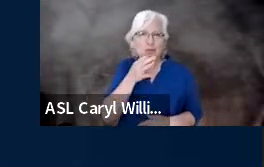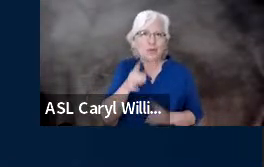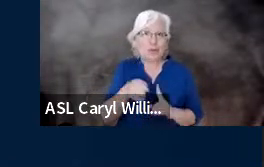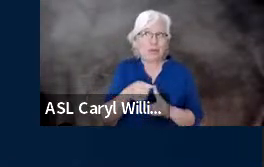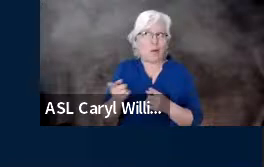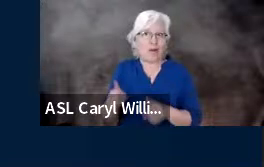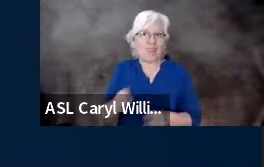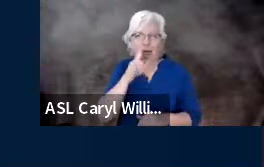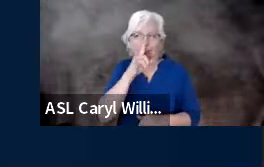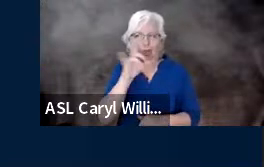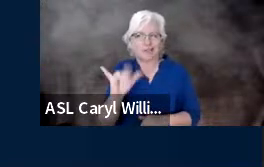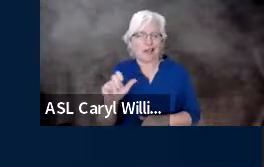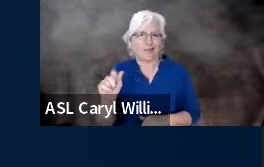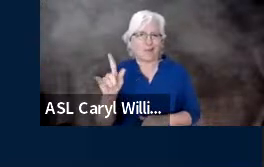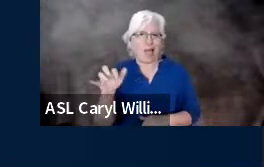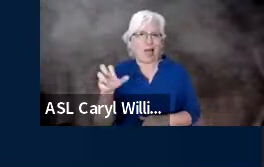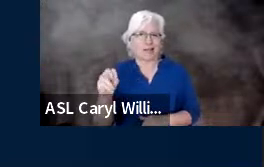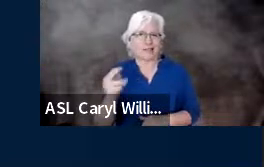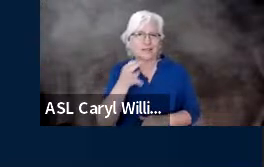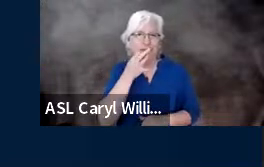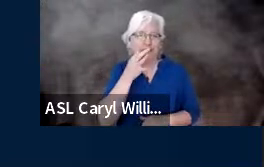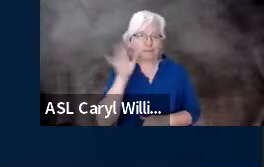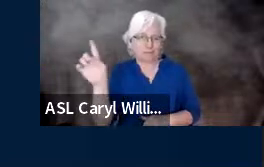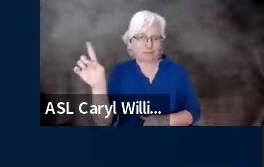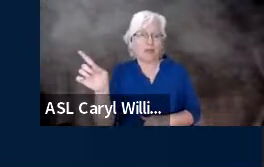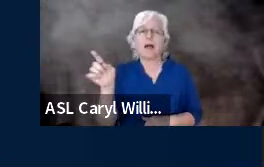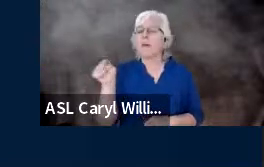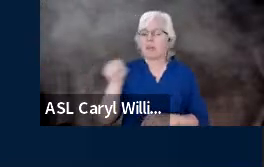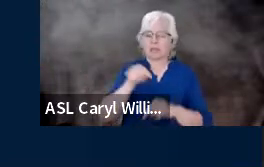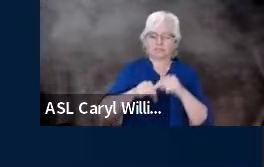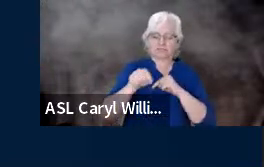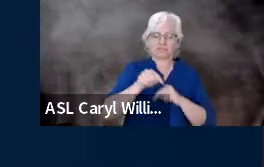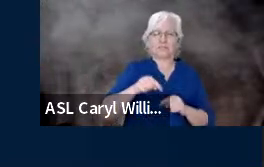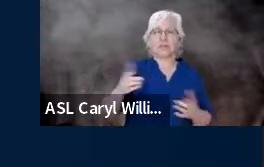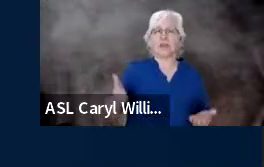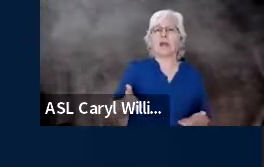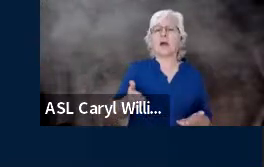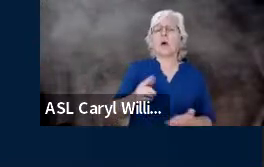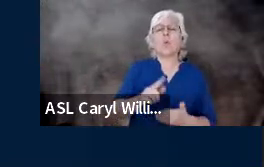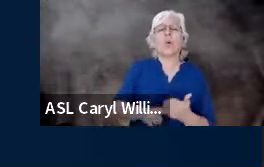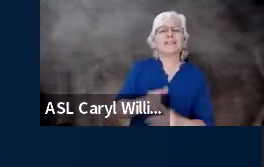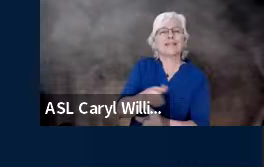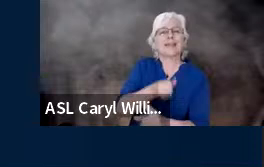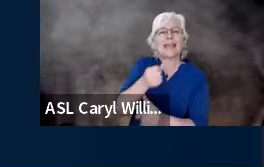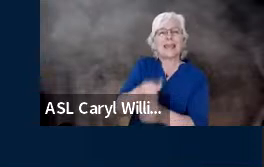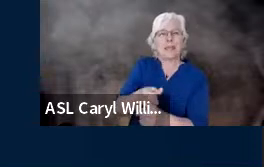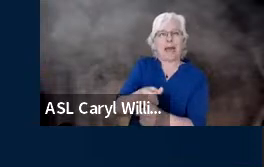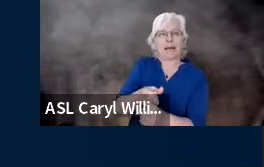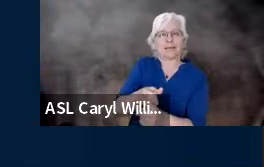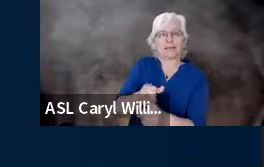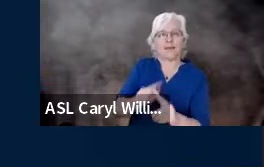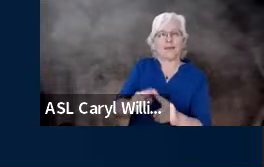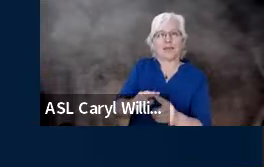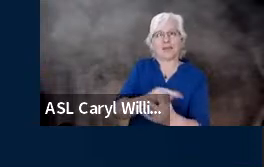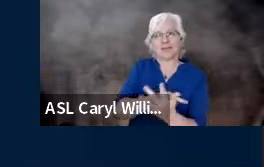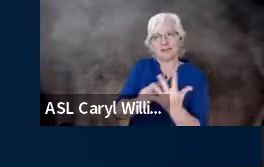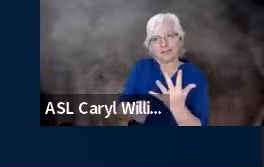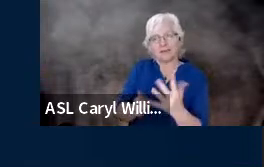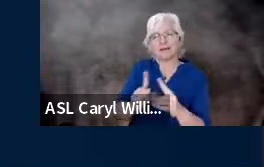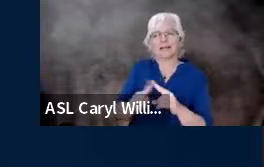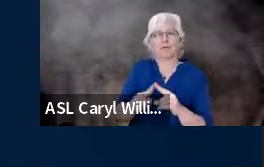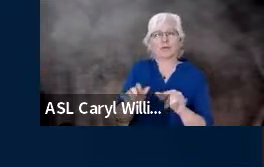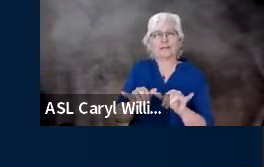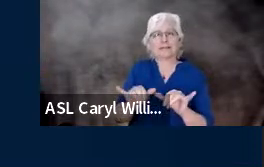I wanted to talk a little bit about the impact here of these systems and how they're